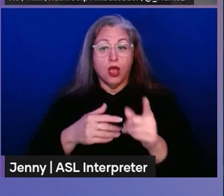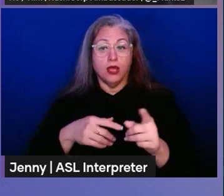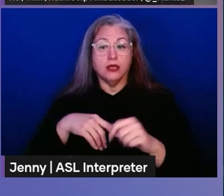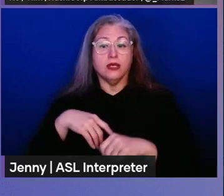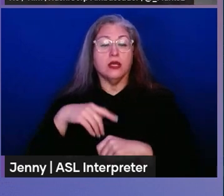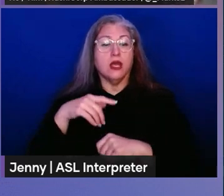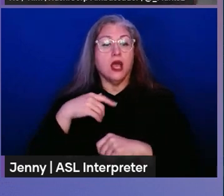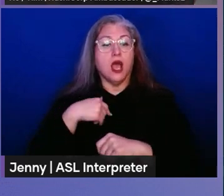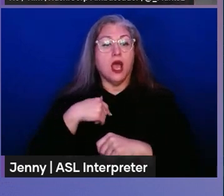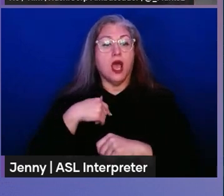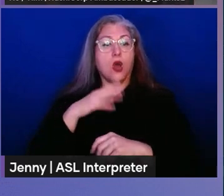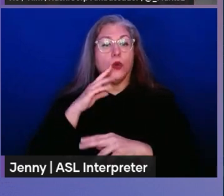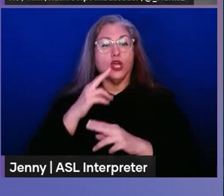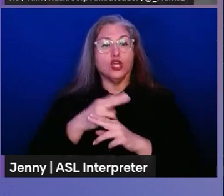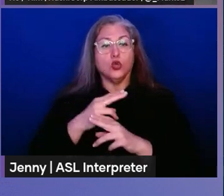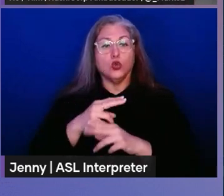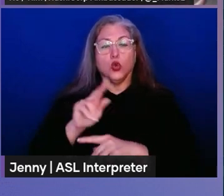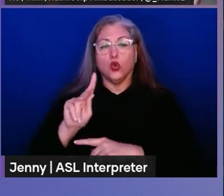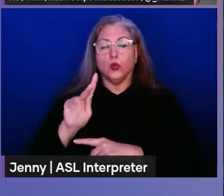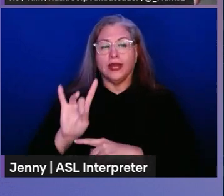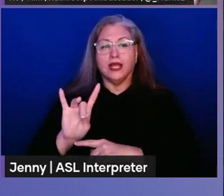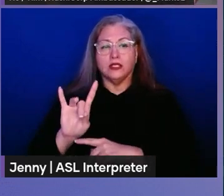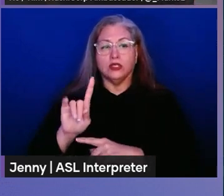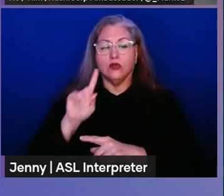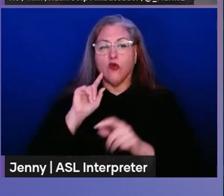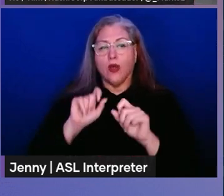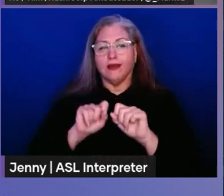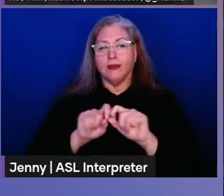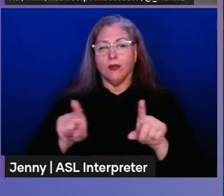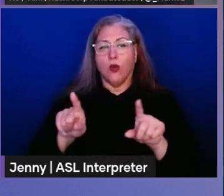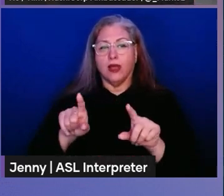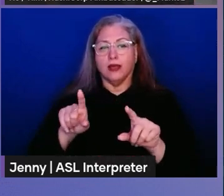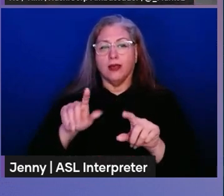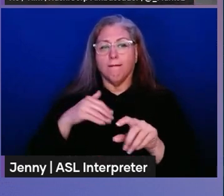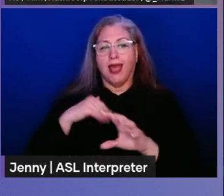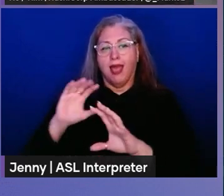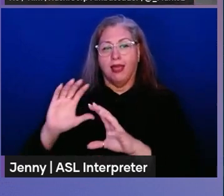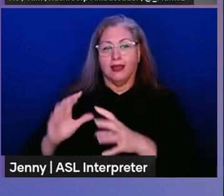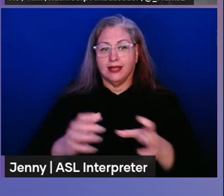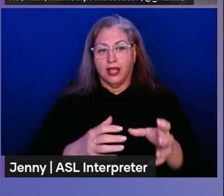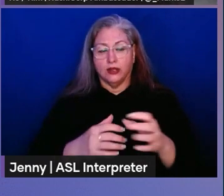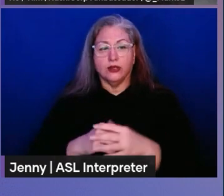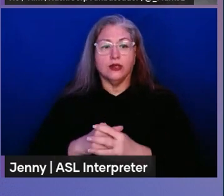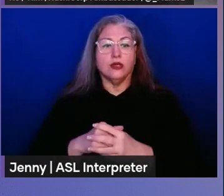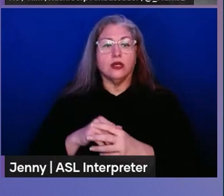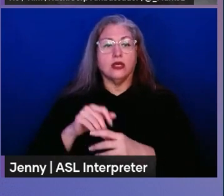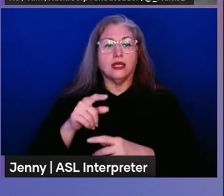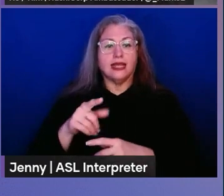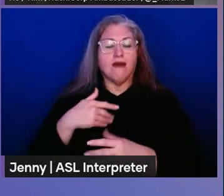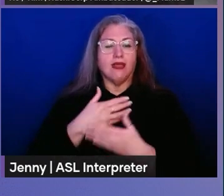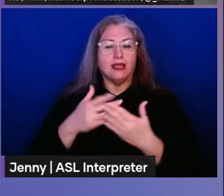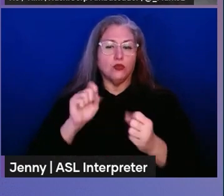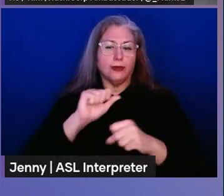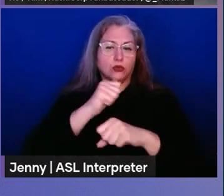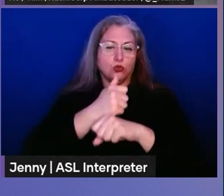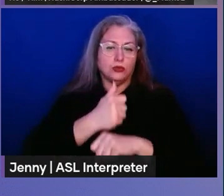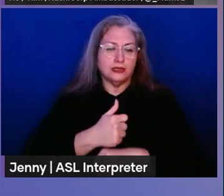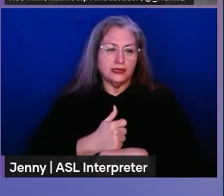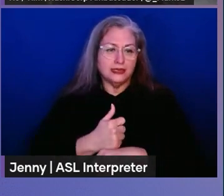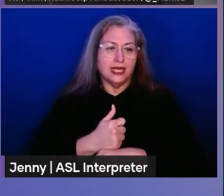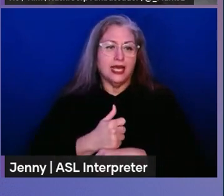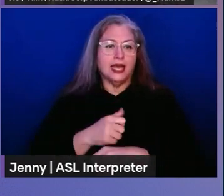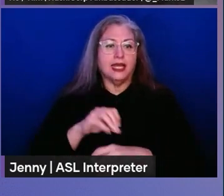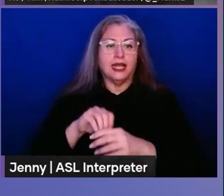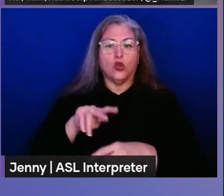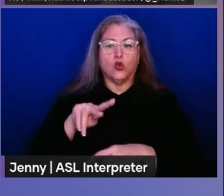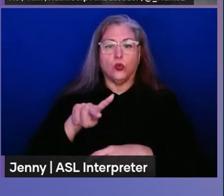going to use Kubernetes to deploy my container to. And there are things you can set on the Kubernetes deployment